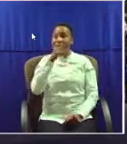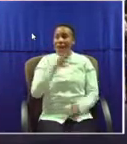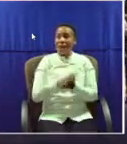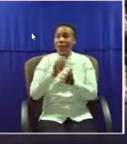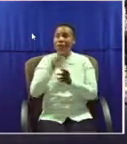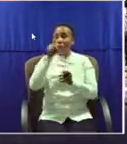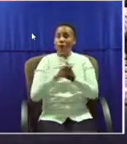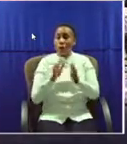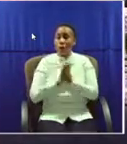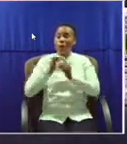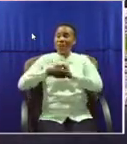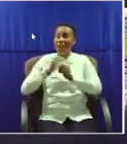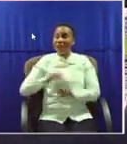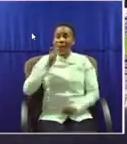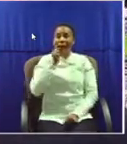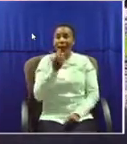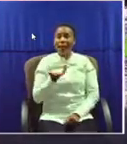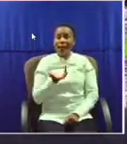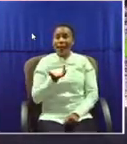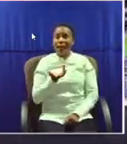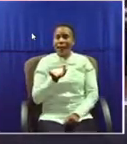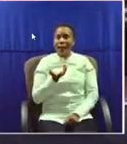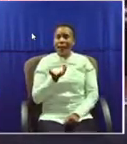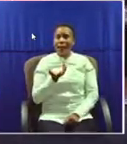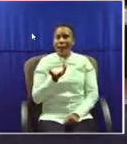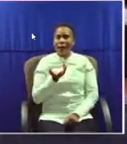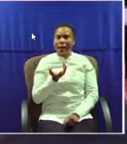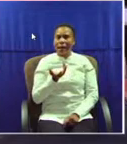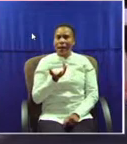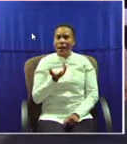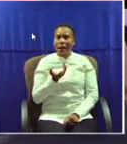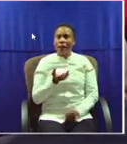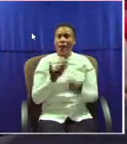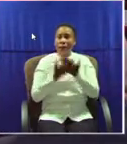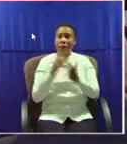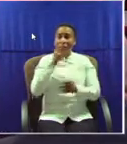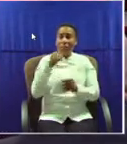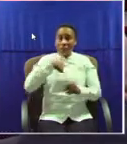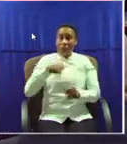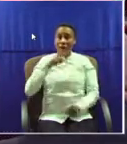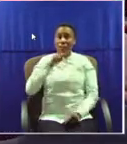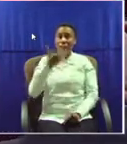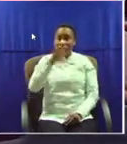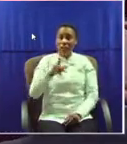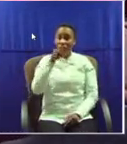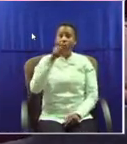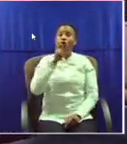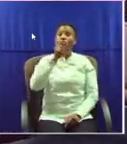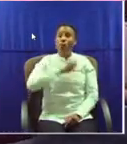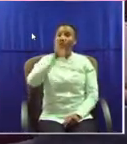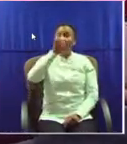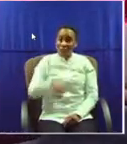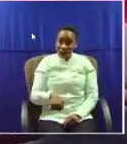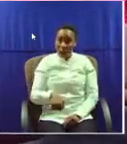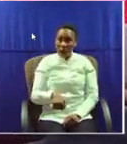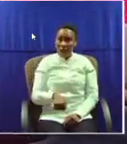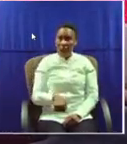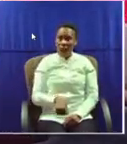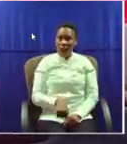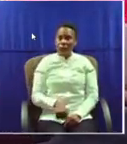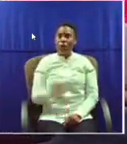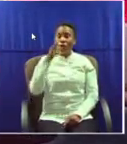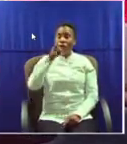said you must remove me. Ungena phi uTambo, Speaker. It's because you can see that what I'm telling you is the truth. No, you member are lenient on men. I'm and